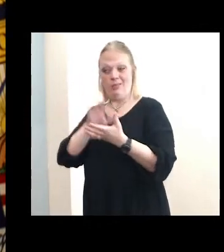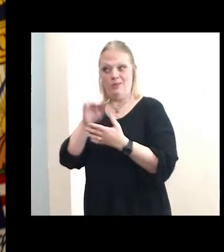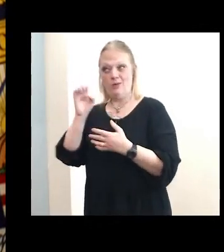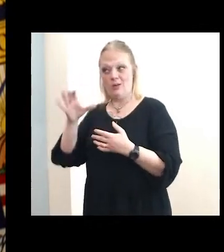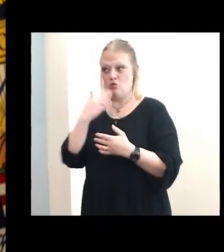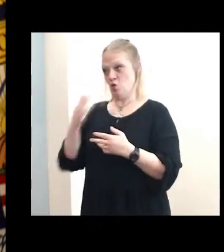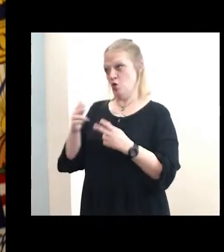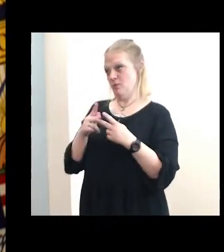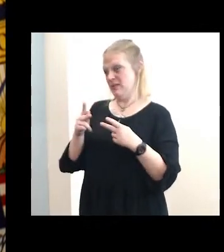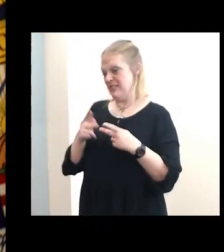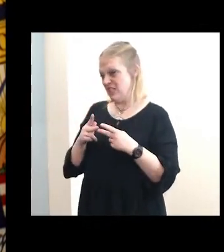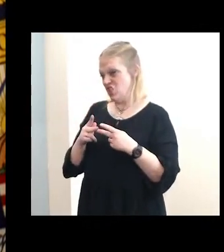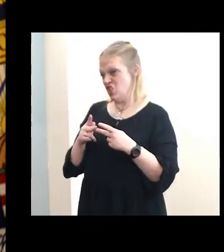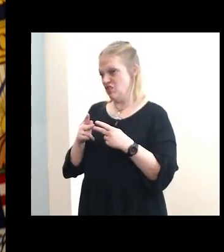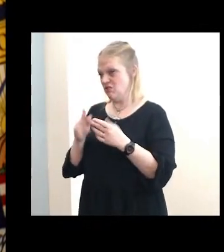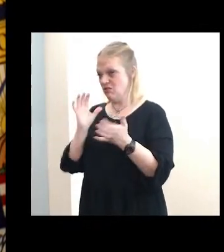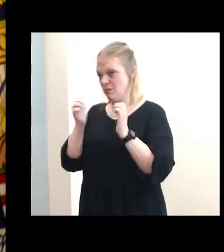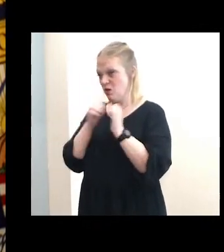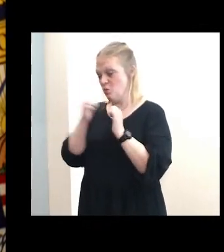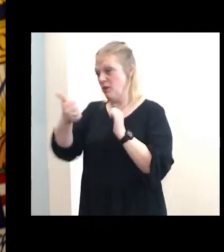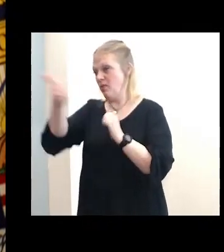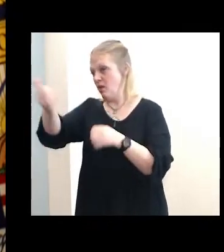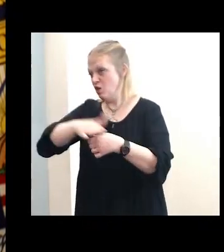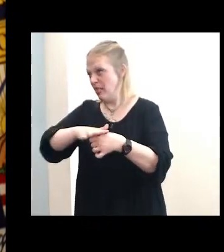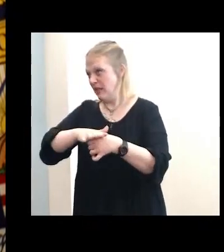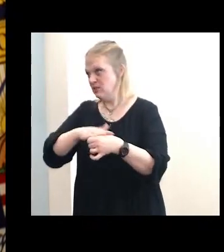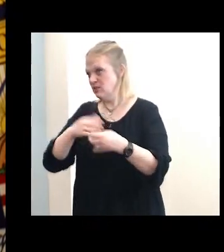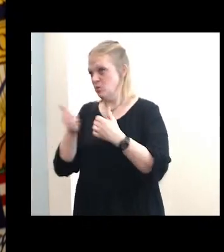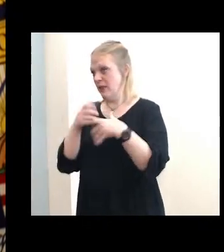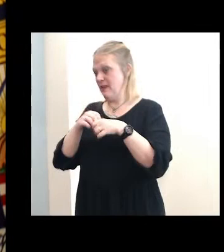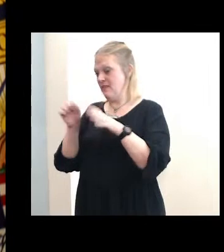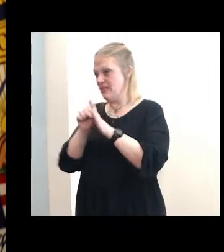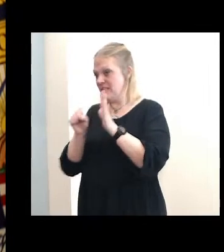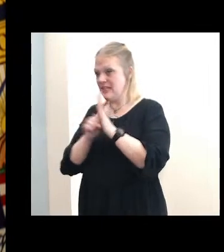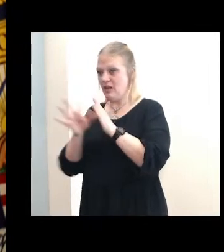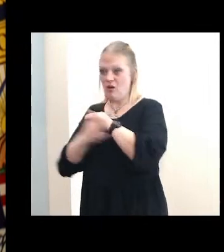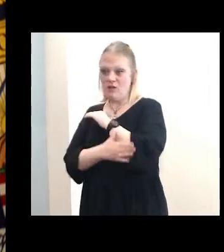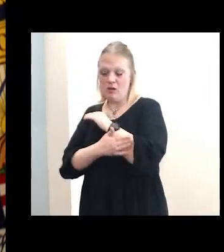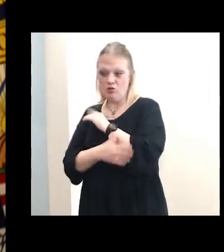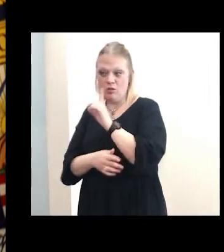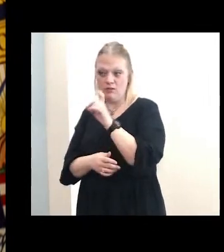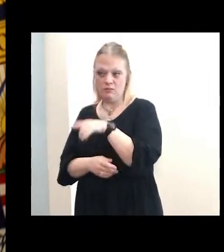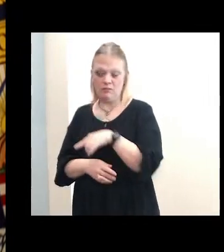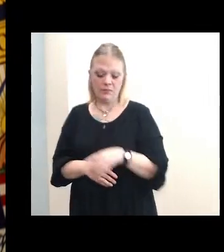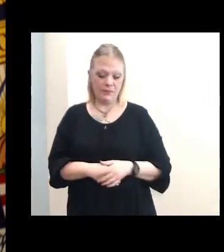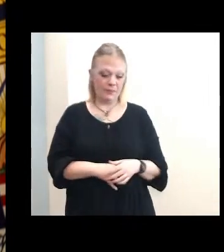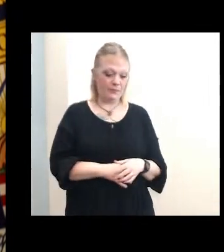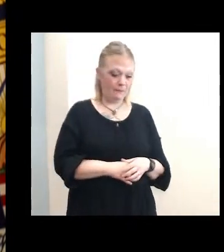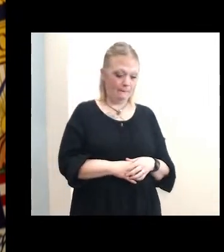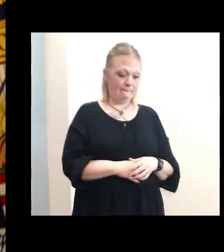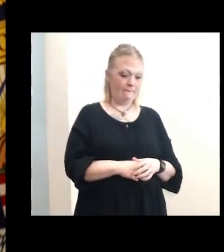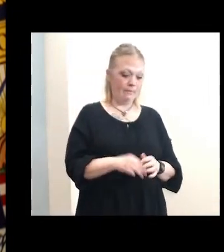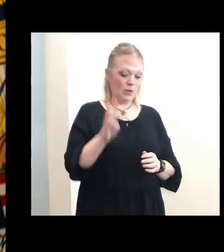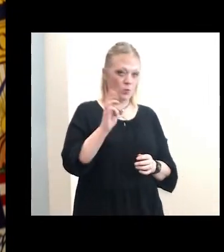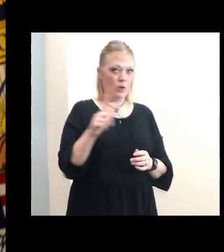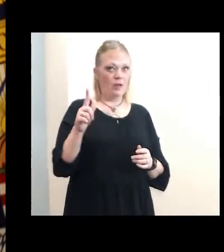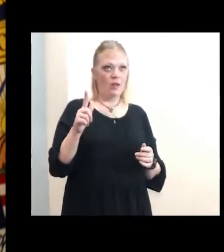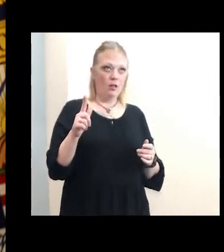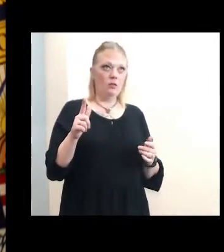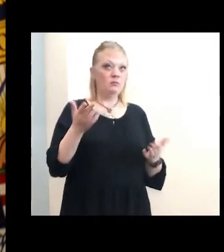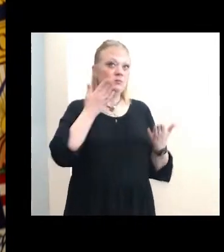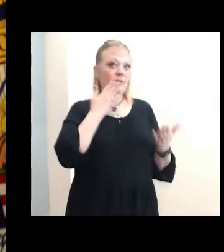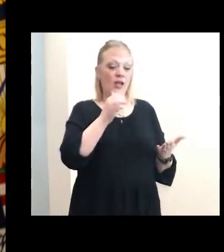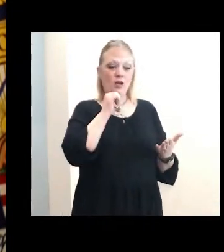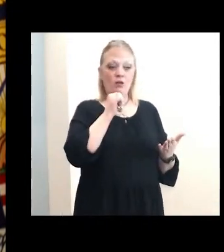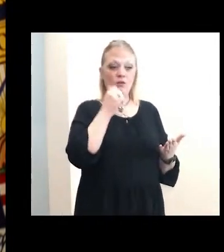in a good position relative to other places within the state and across the country at this point? Well, I thank you